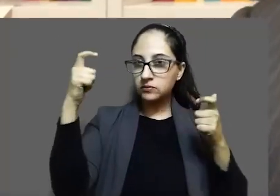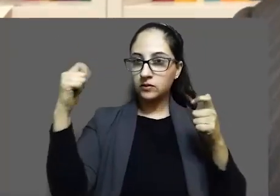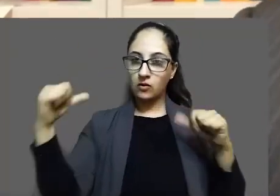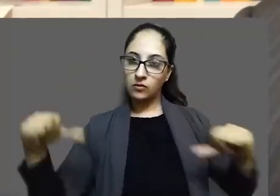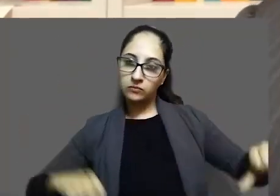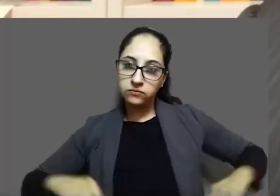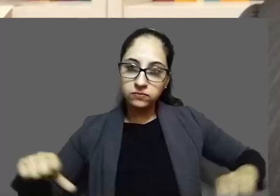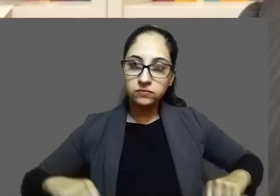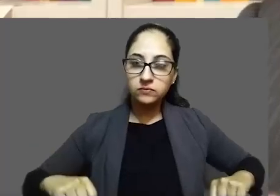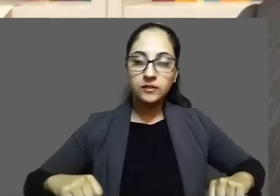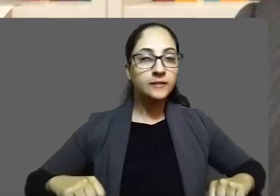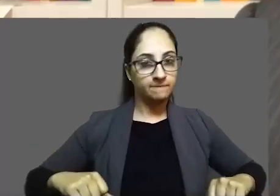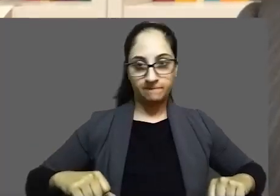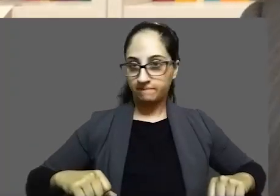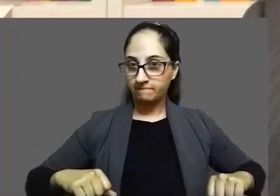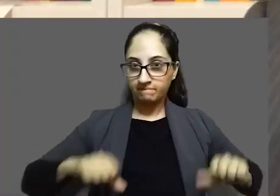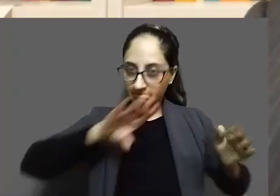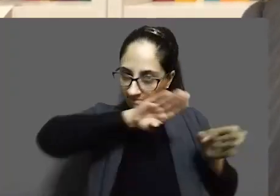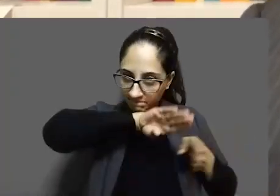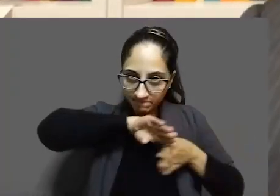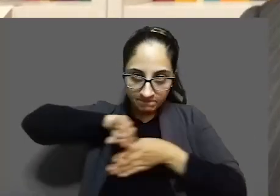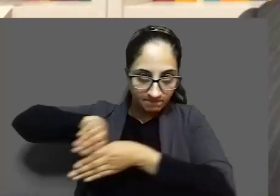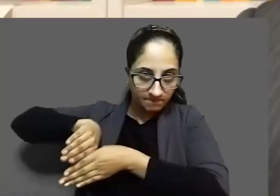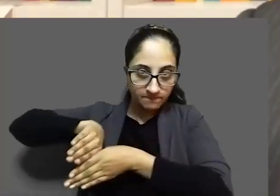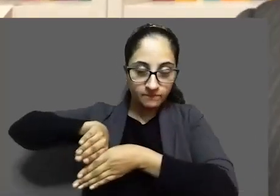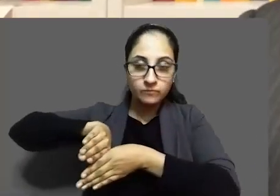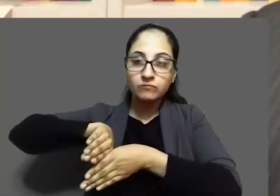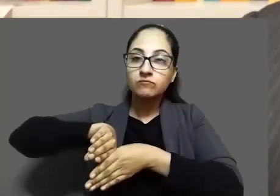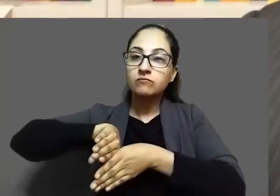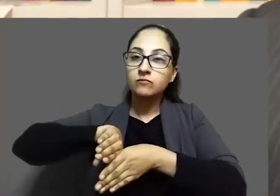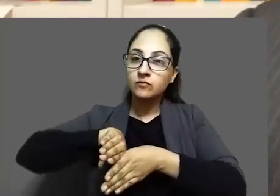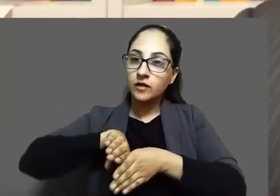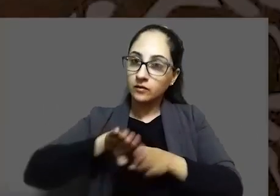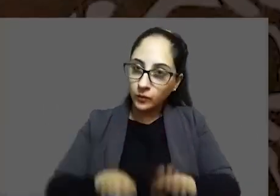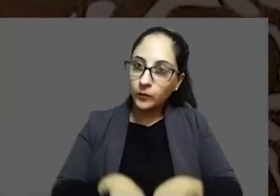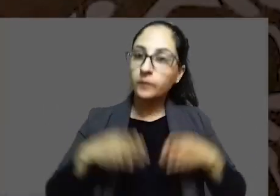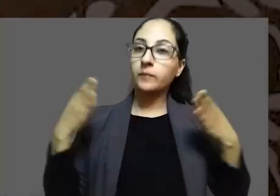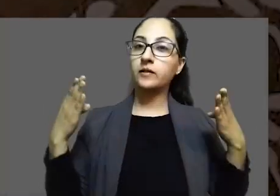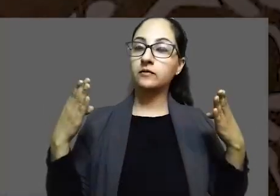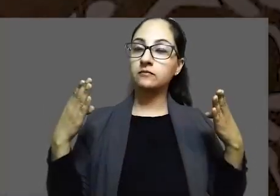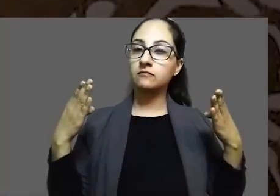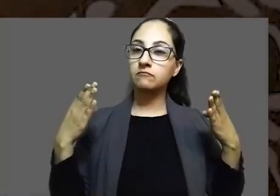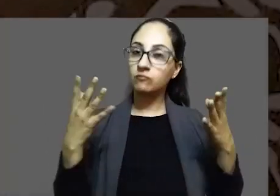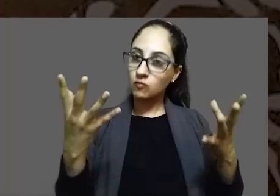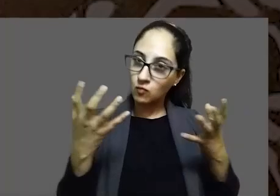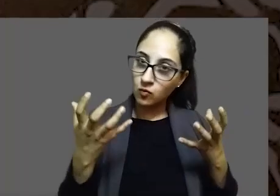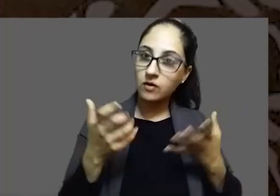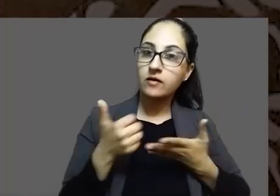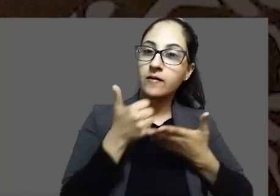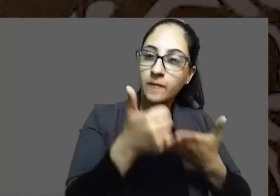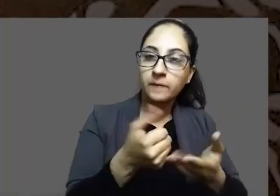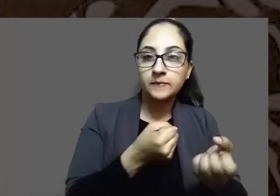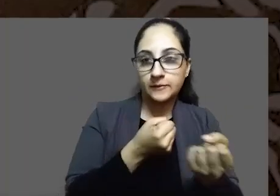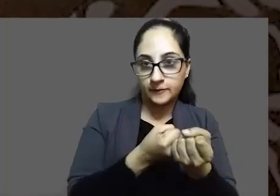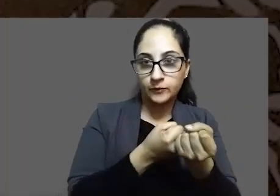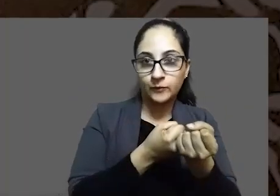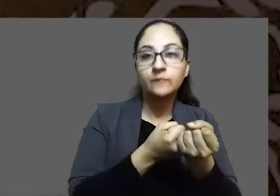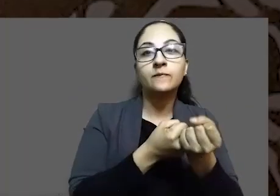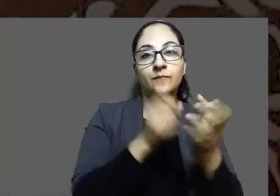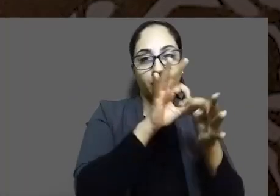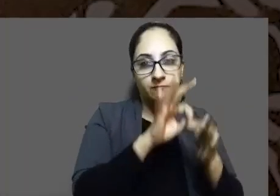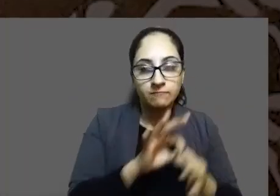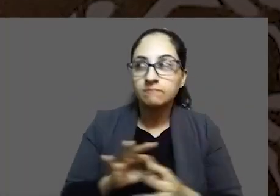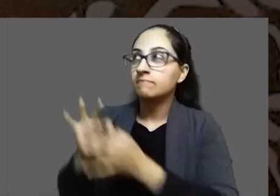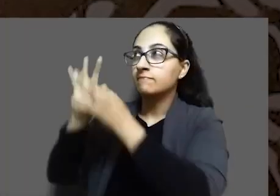permeate the tradition that it's a joy to behold and a joy to partake in. The story of Imam Ali refusing to act